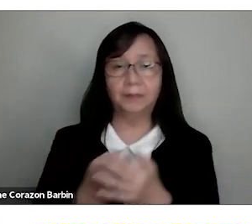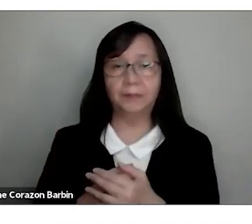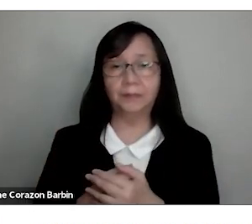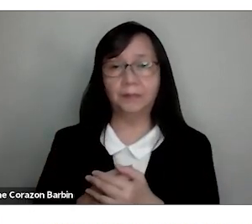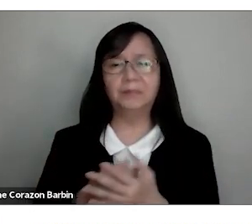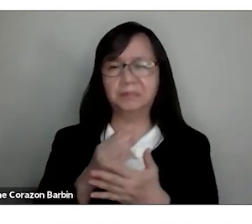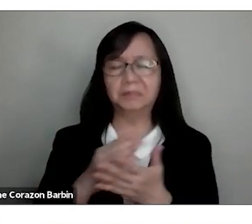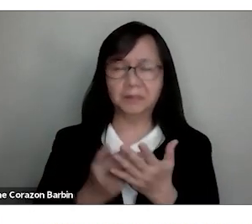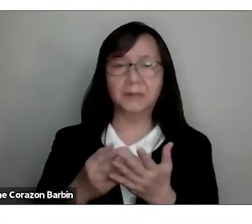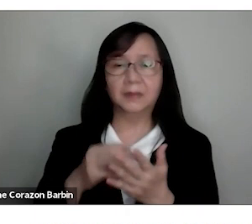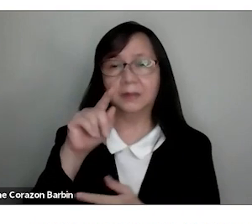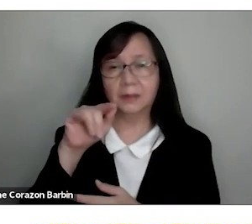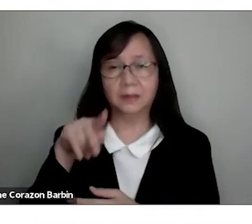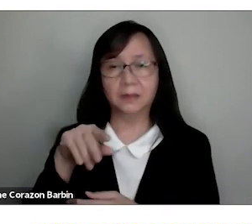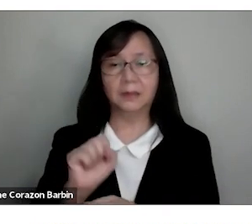some tips